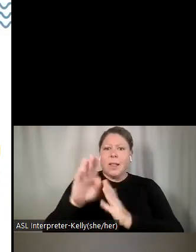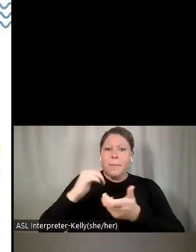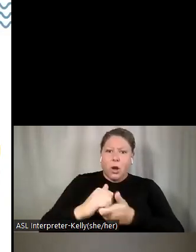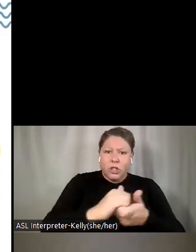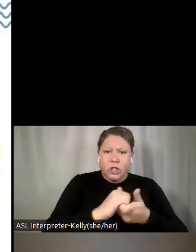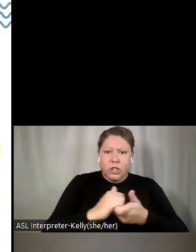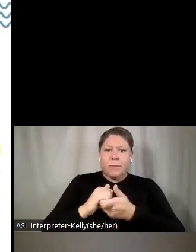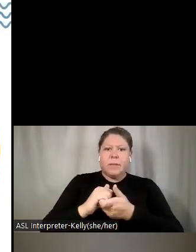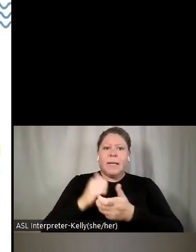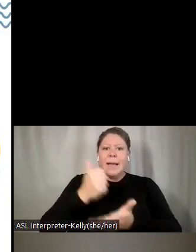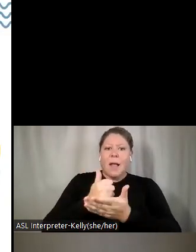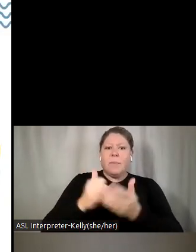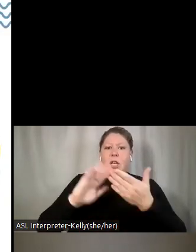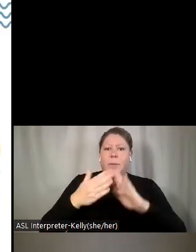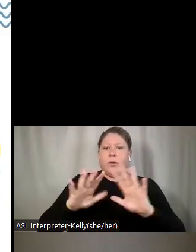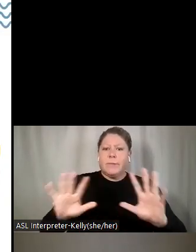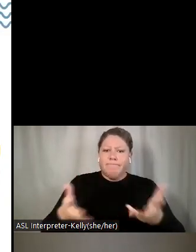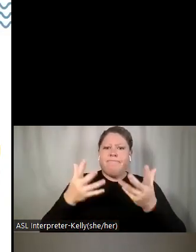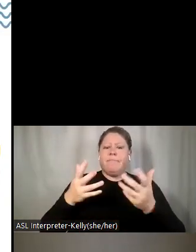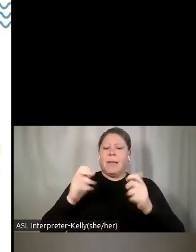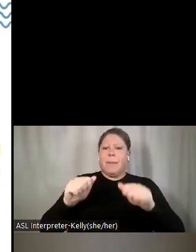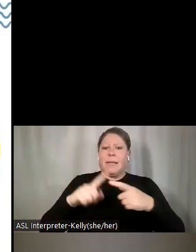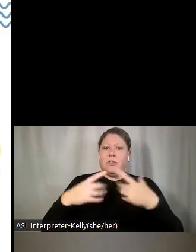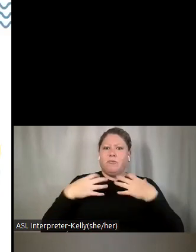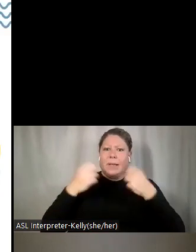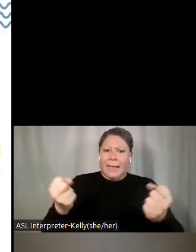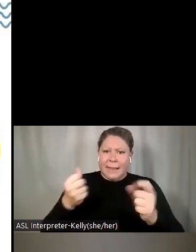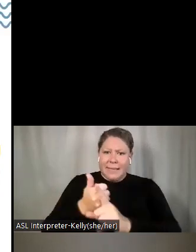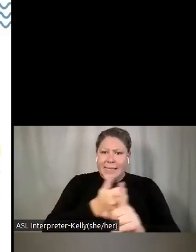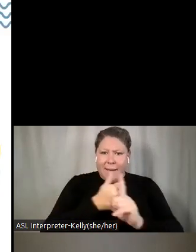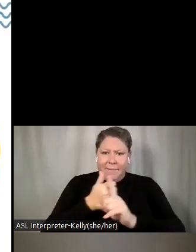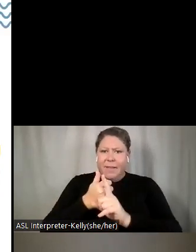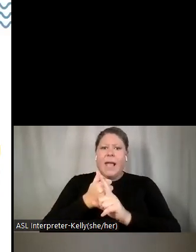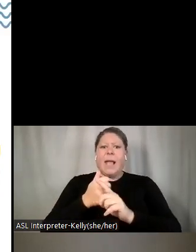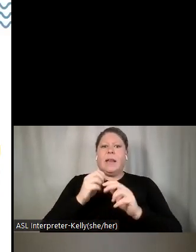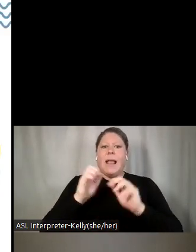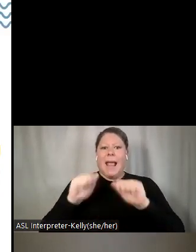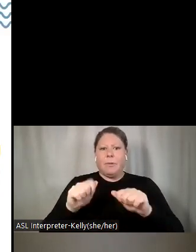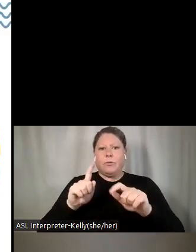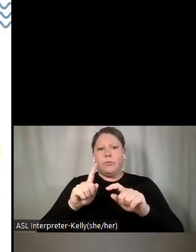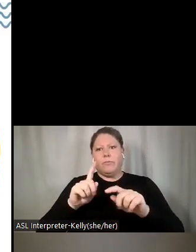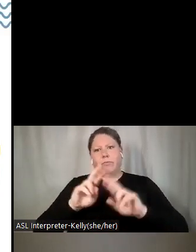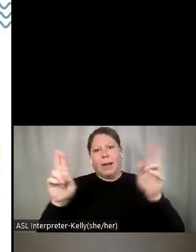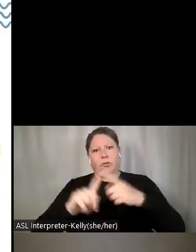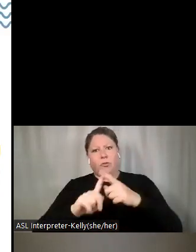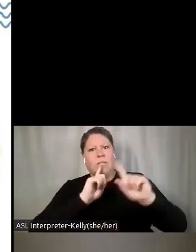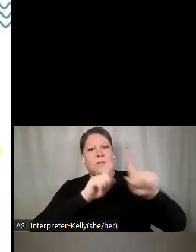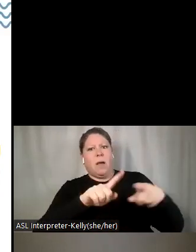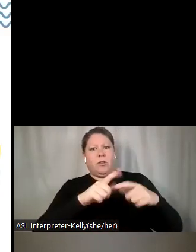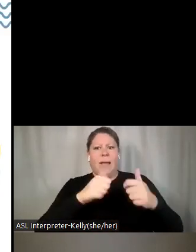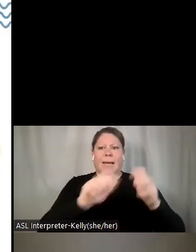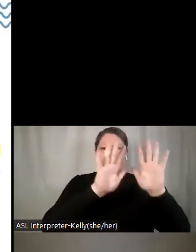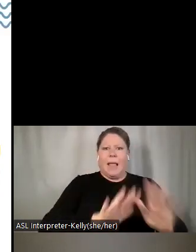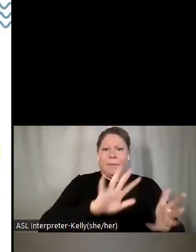organizational resiliency and respond to climate change impact. So we're expecting to leverage lean improvement structures